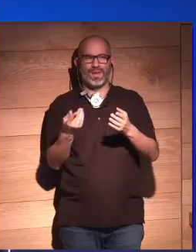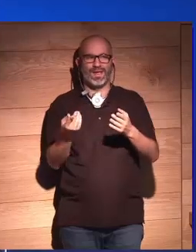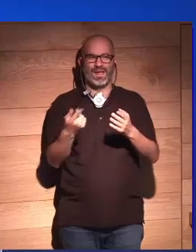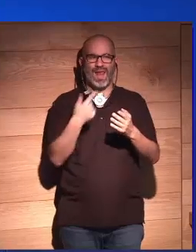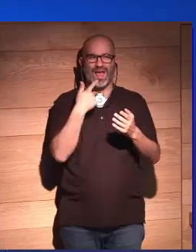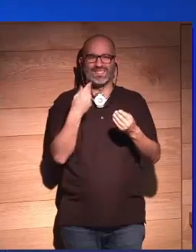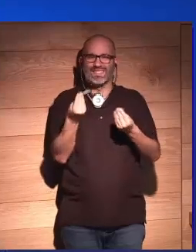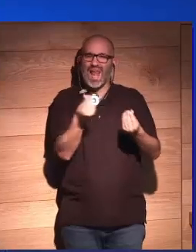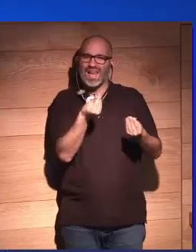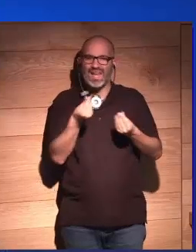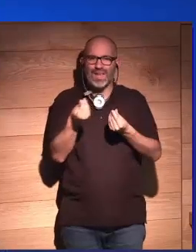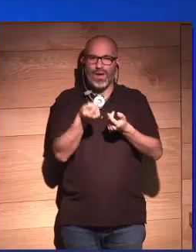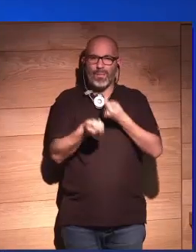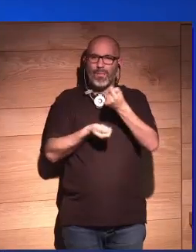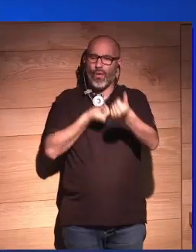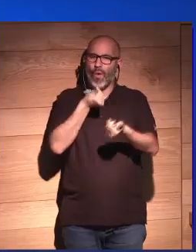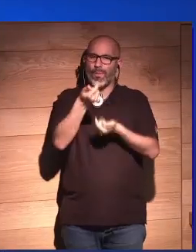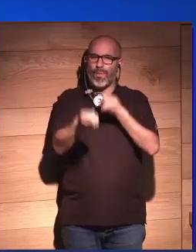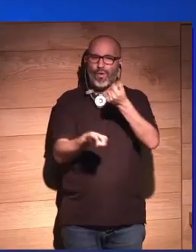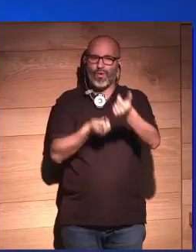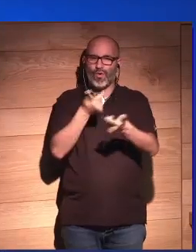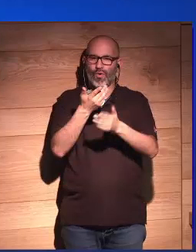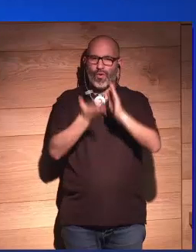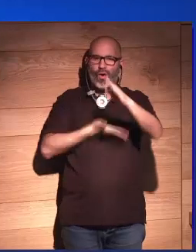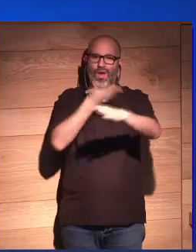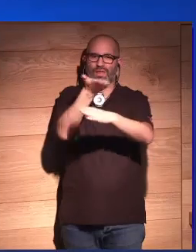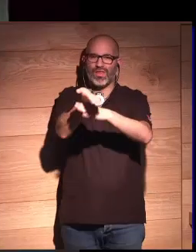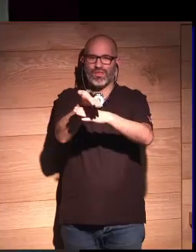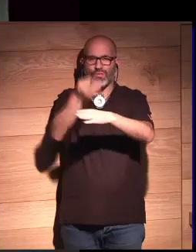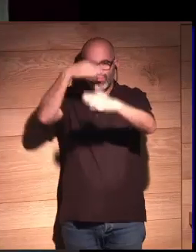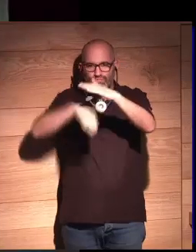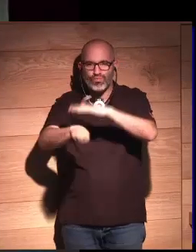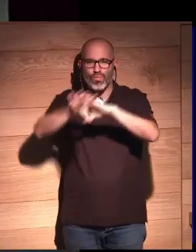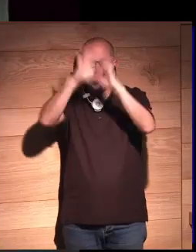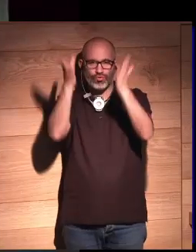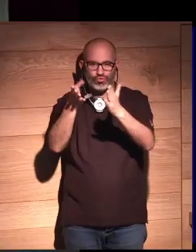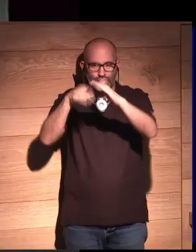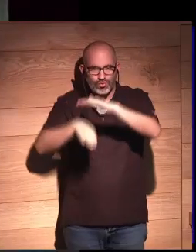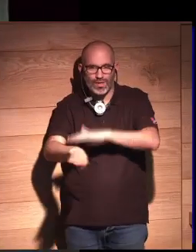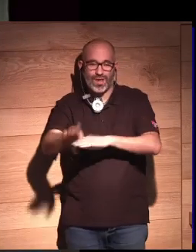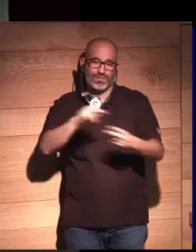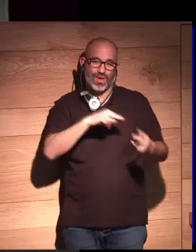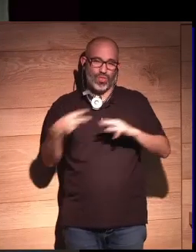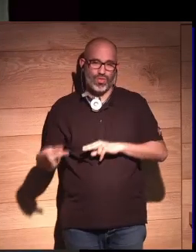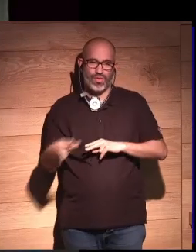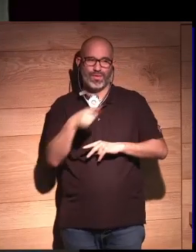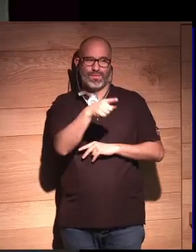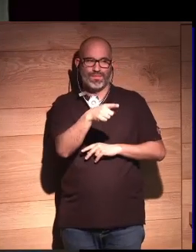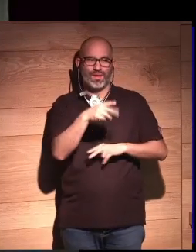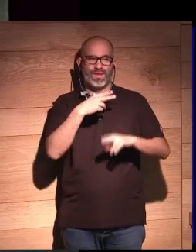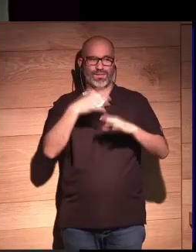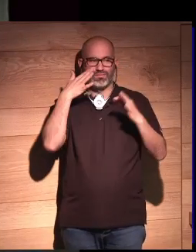In 2011, we retook the stage again, Egyptian, and gave it to this